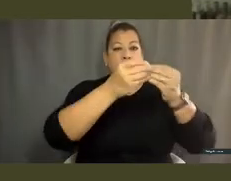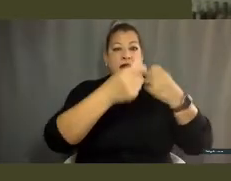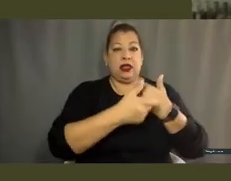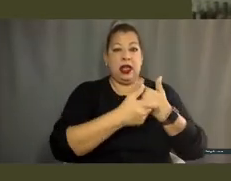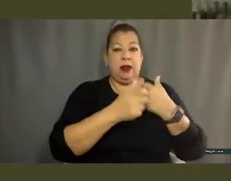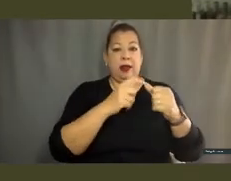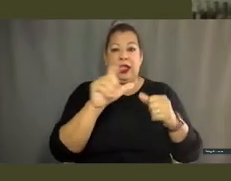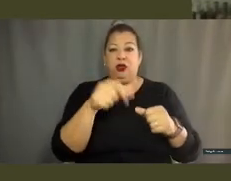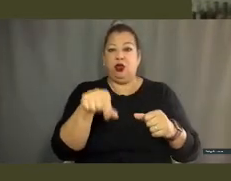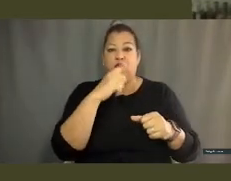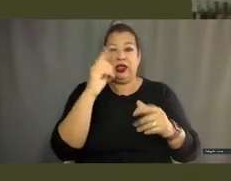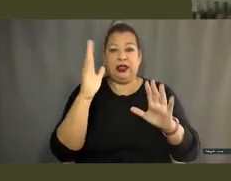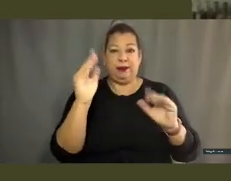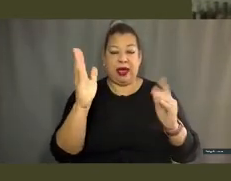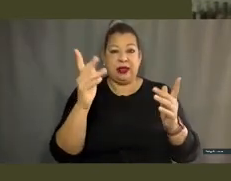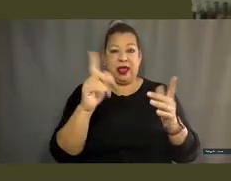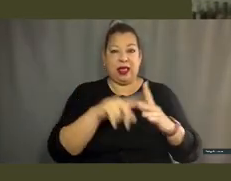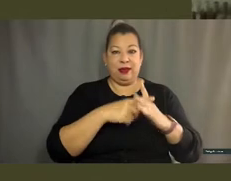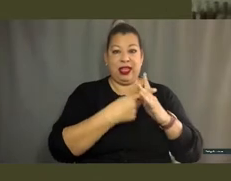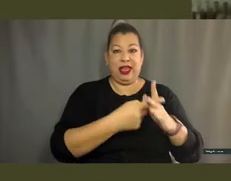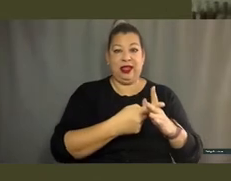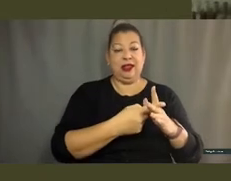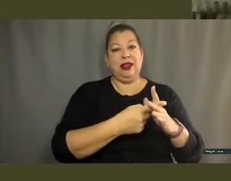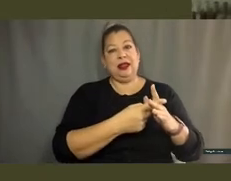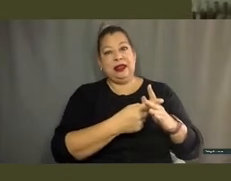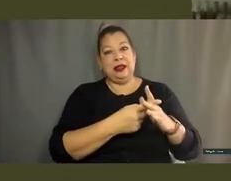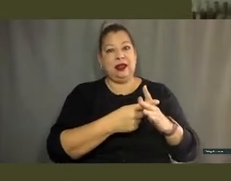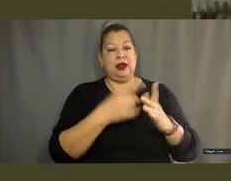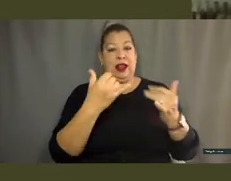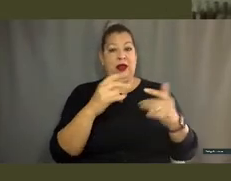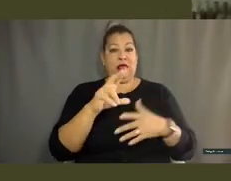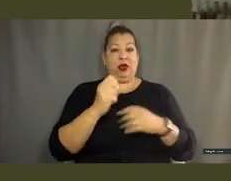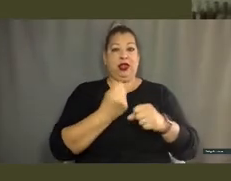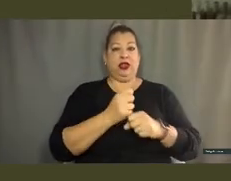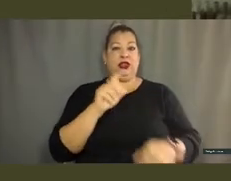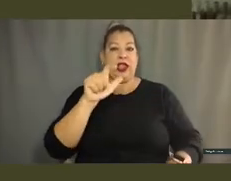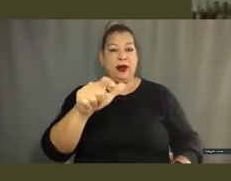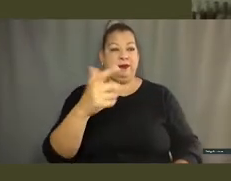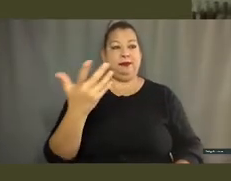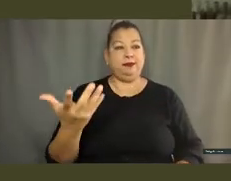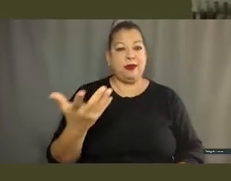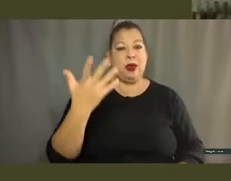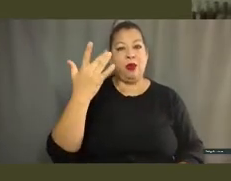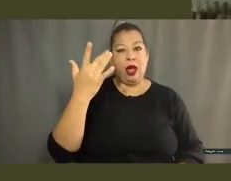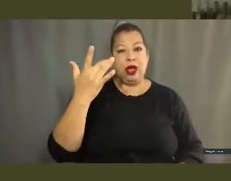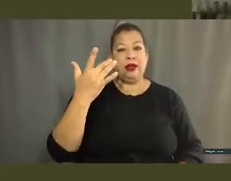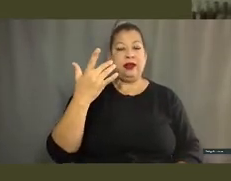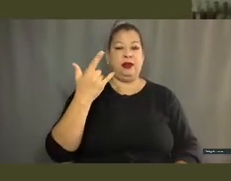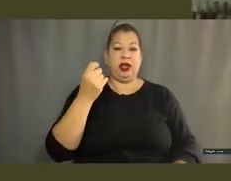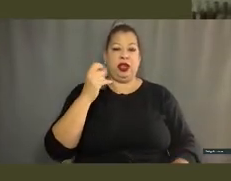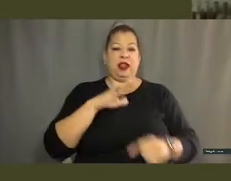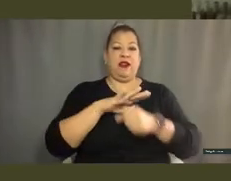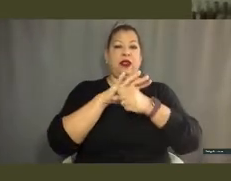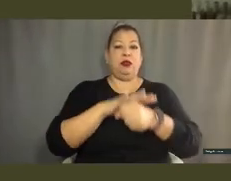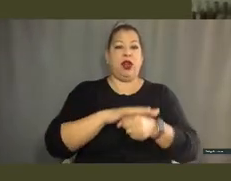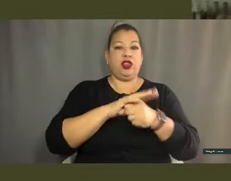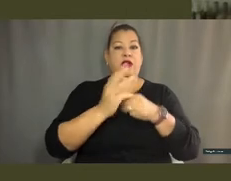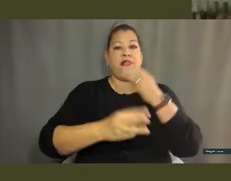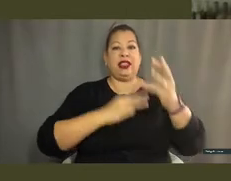have expected at the beginning. But then, you know, that is because of the pressure by the, you know, society at